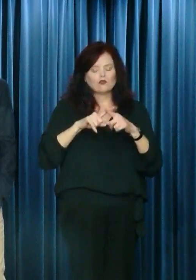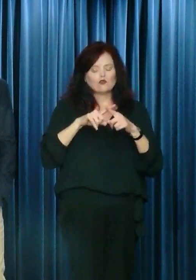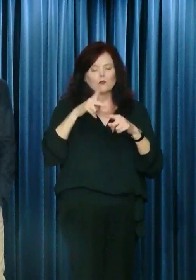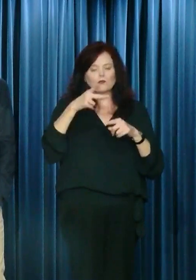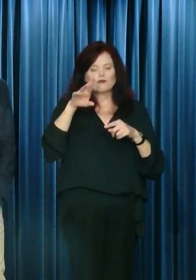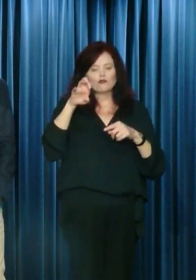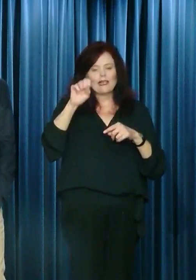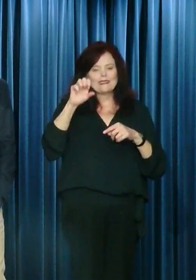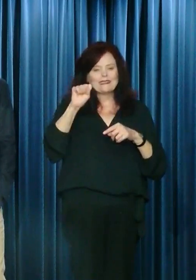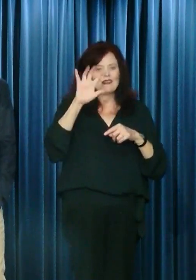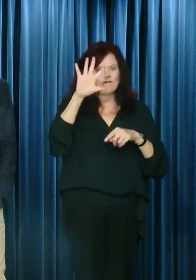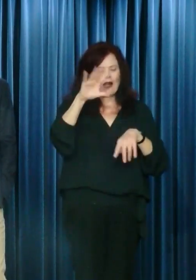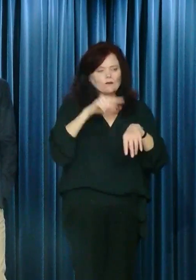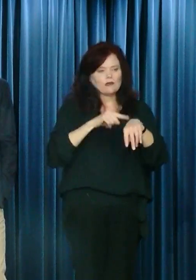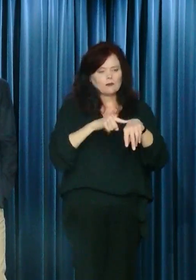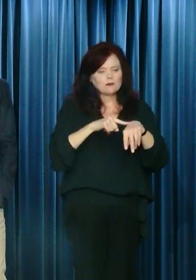5 times.